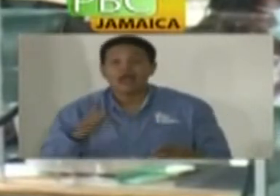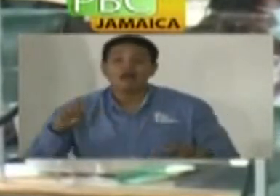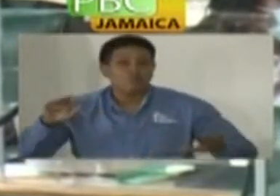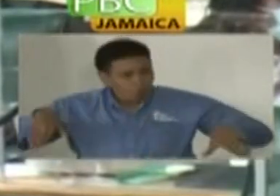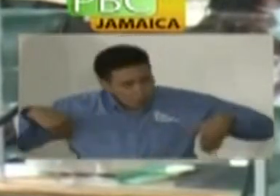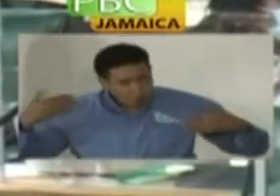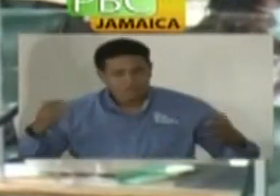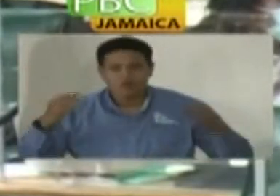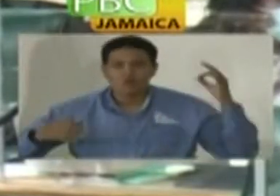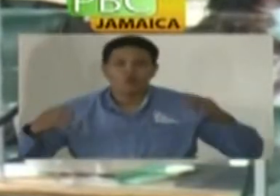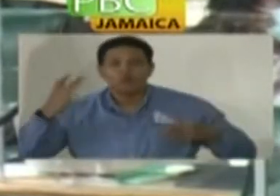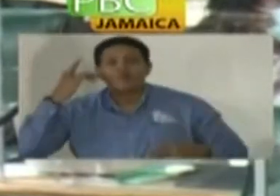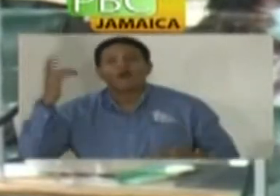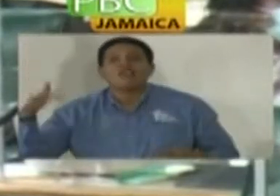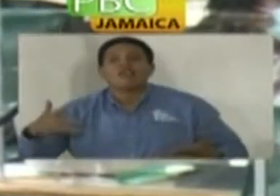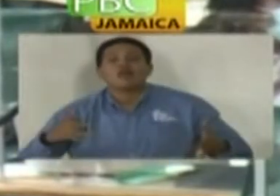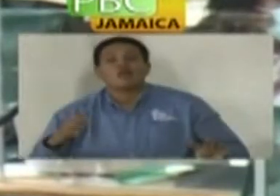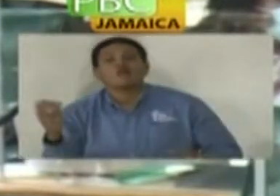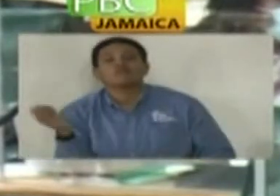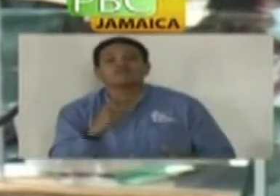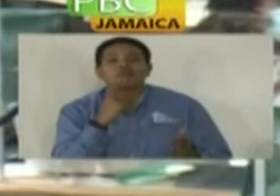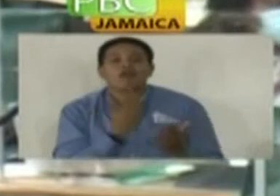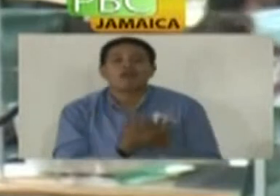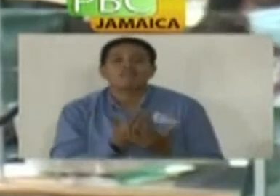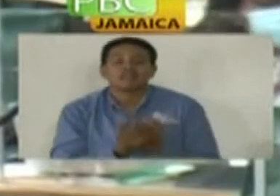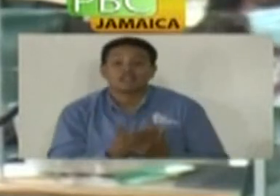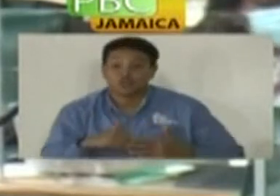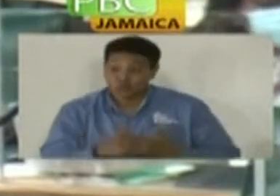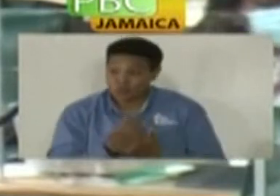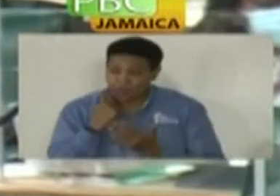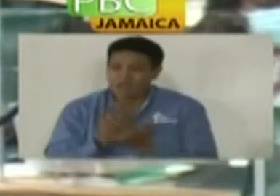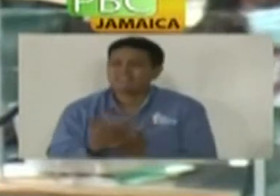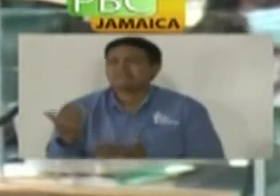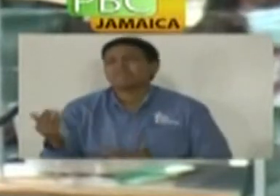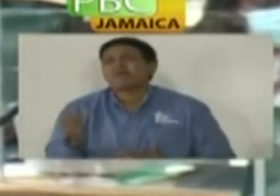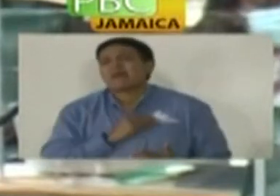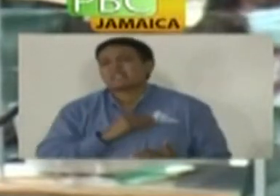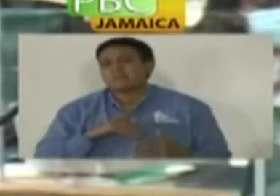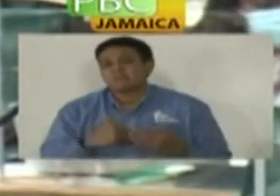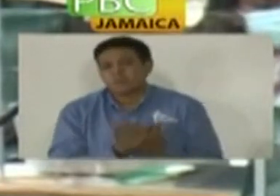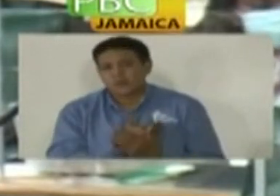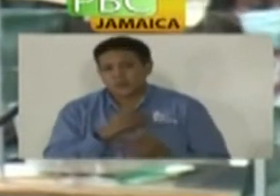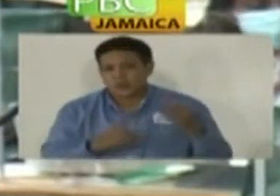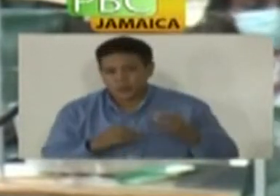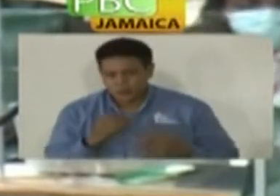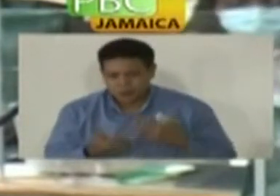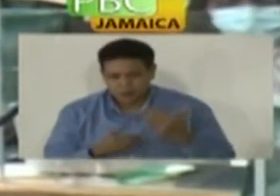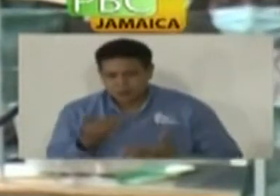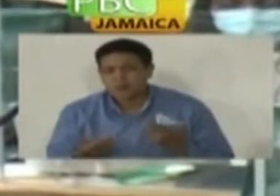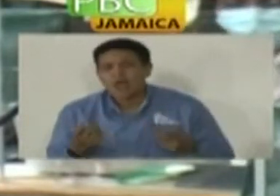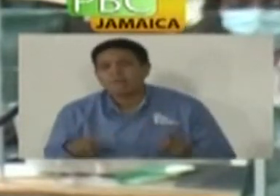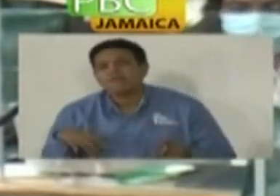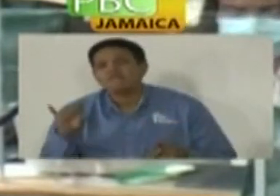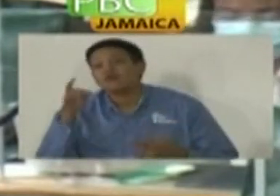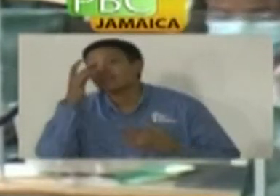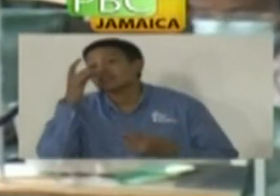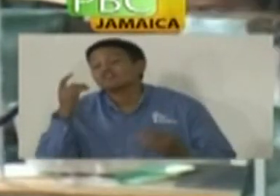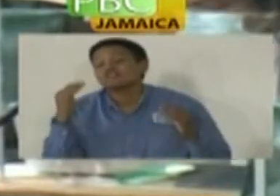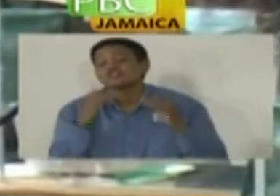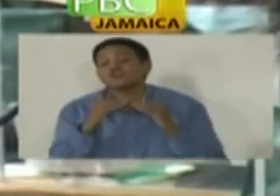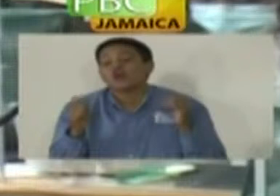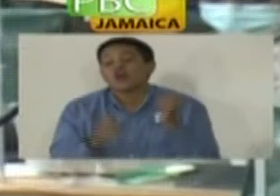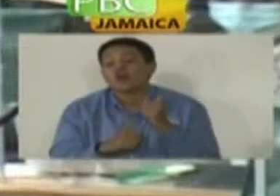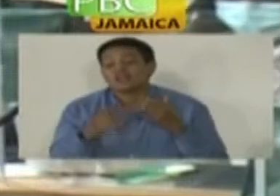retrial, the new evidence was admitted. It was found that in the interest of justice and under the interest of